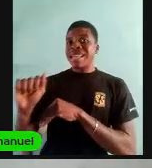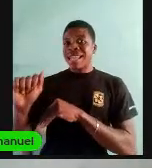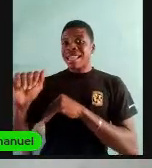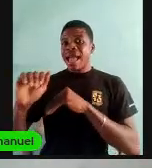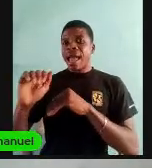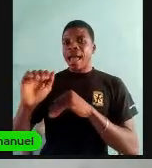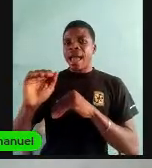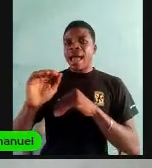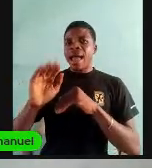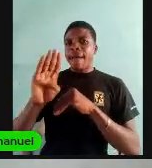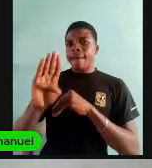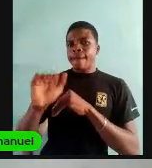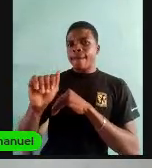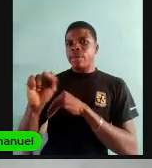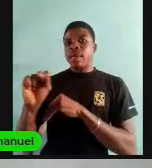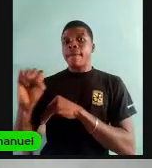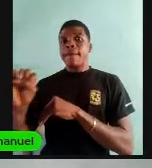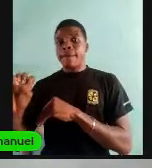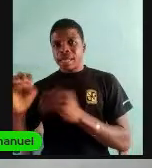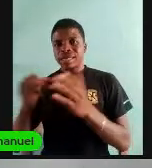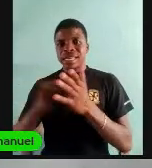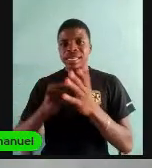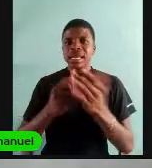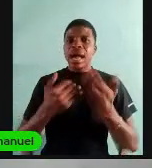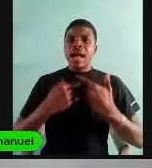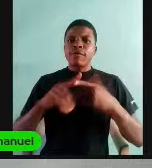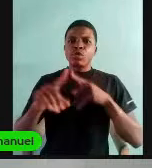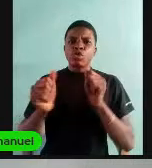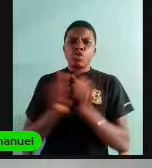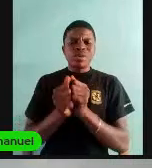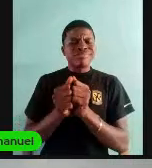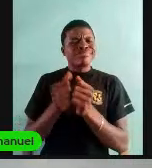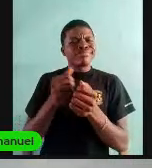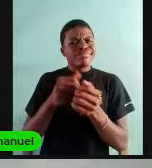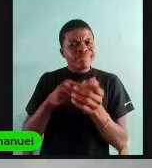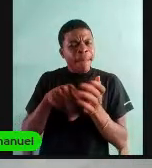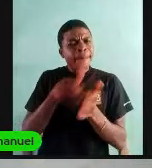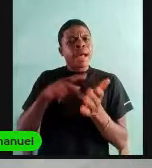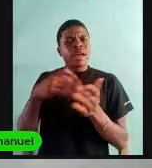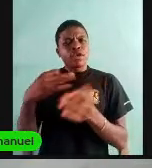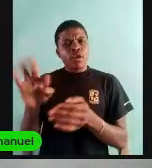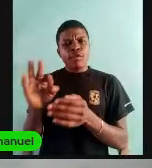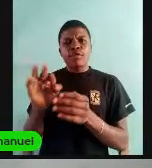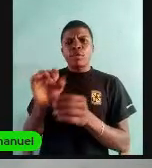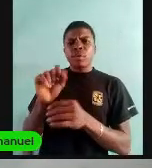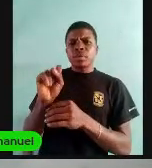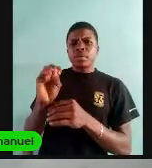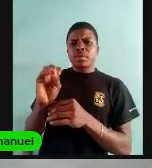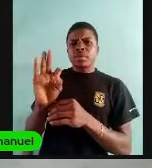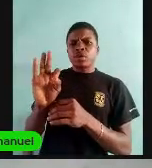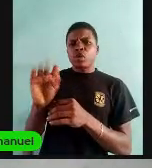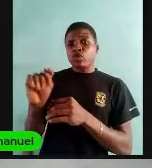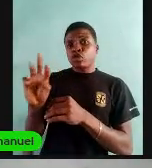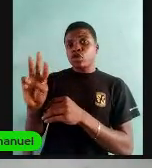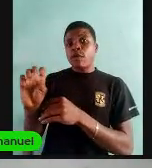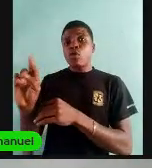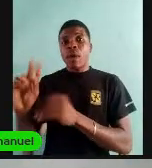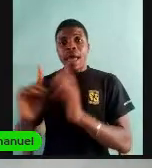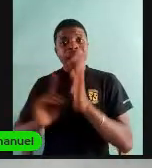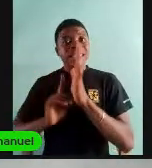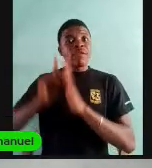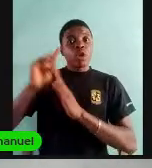aspect of software development, you understand? But if you're talking about database, we are actually looking at things like